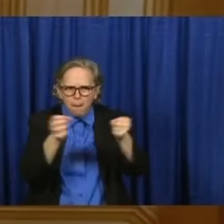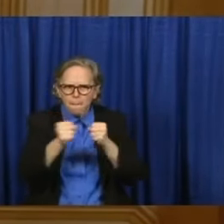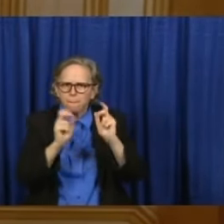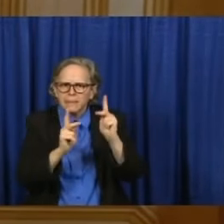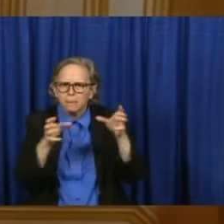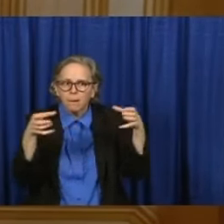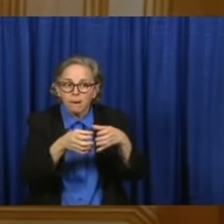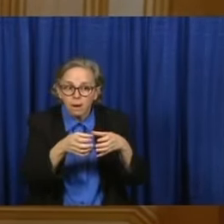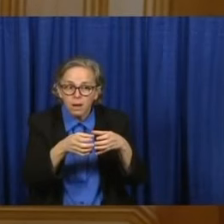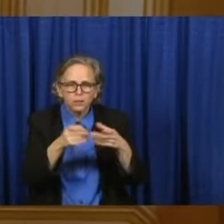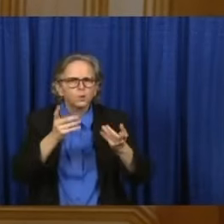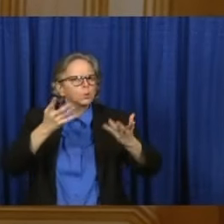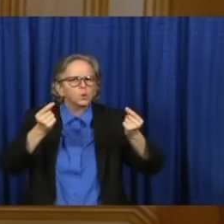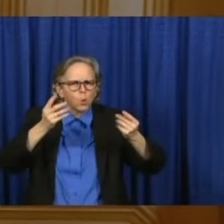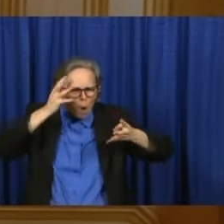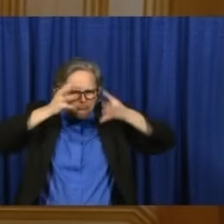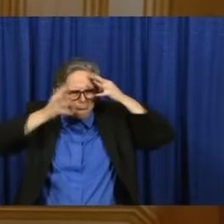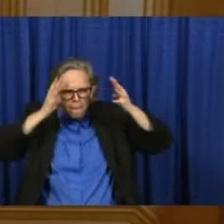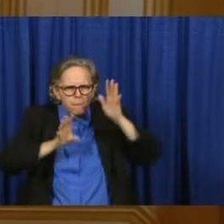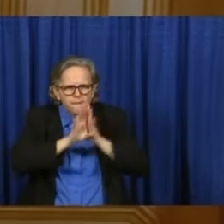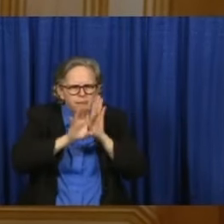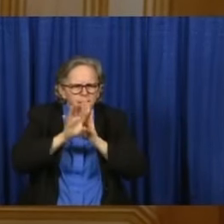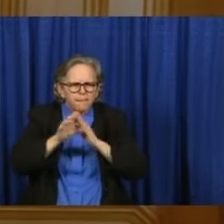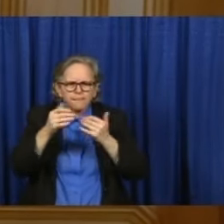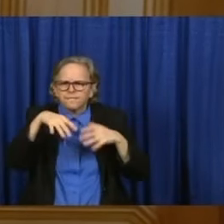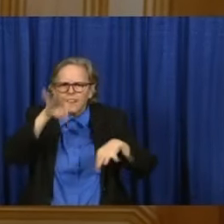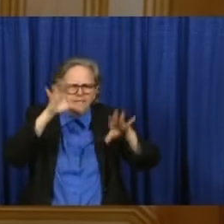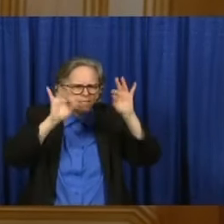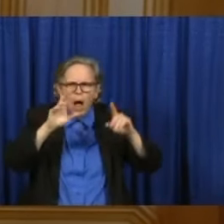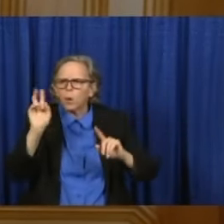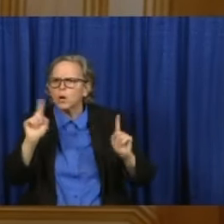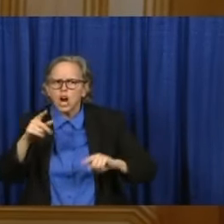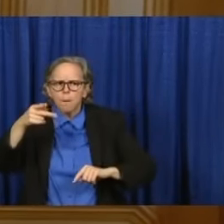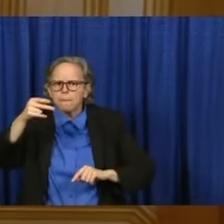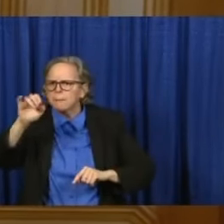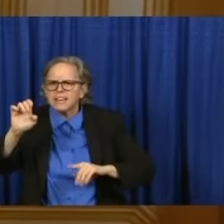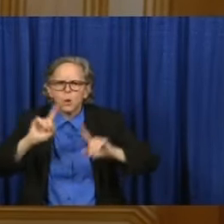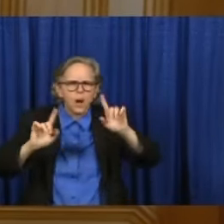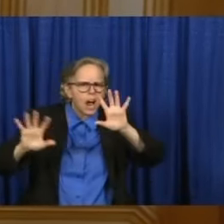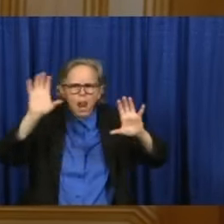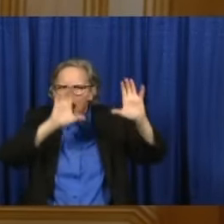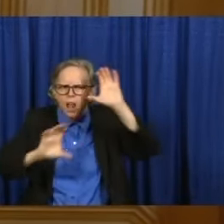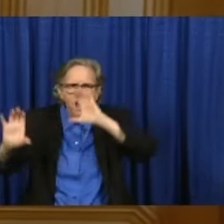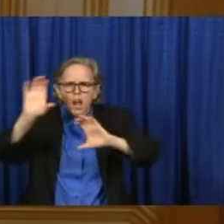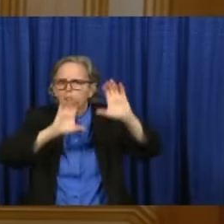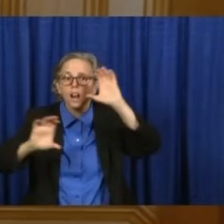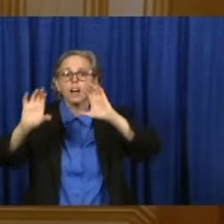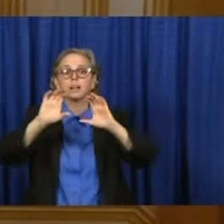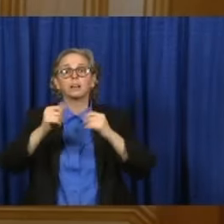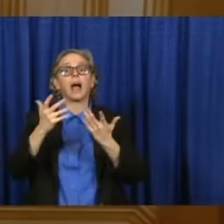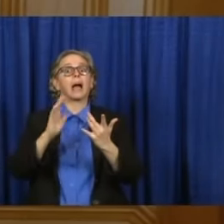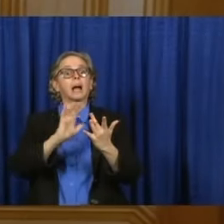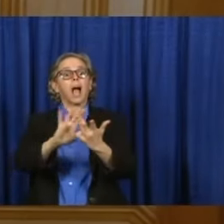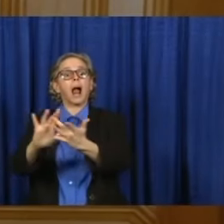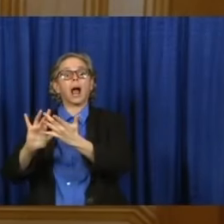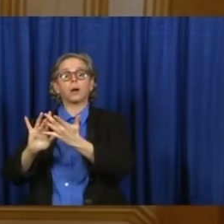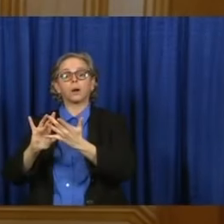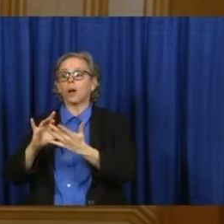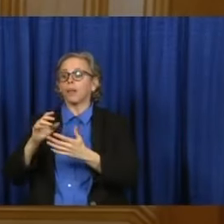this, find it where it's already been manufactured. But we also reached out to our manufacturing folks in